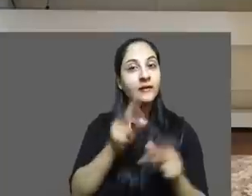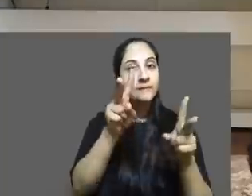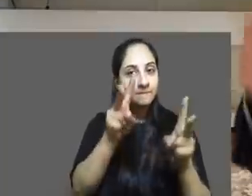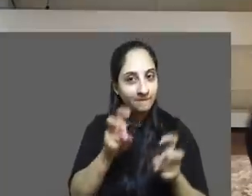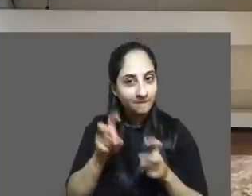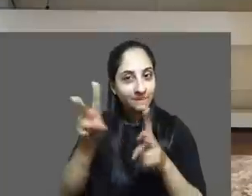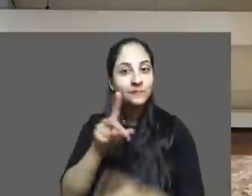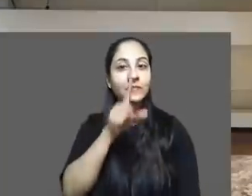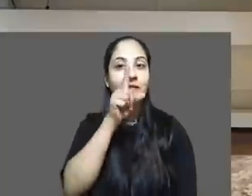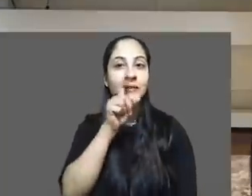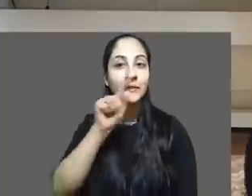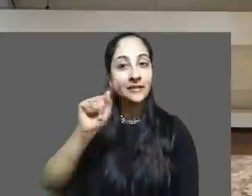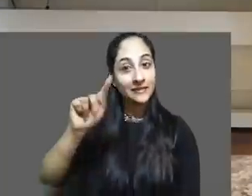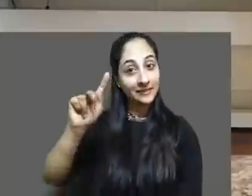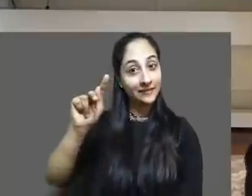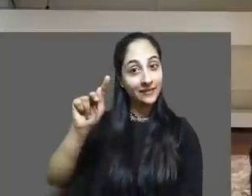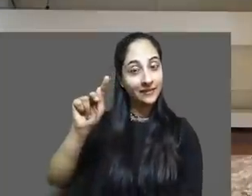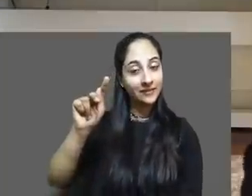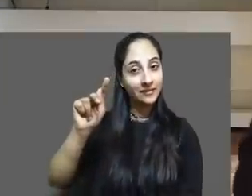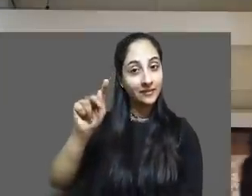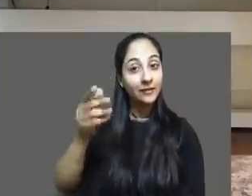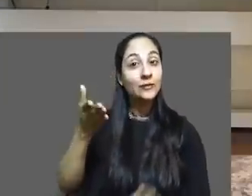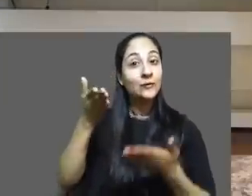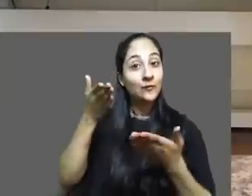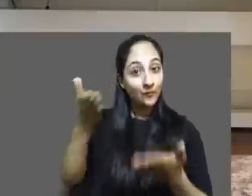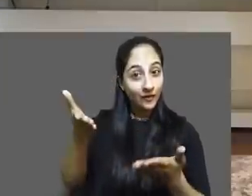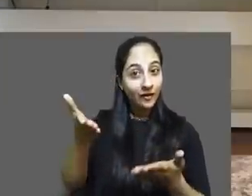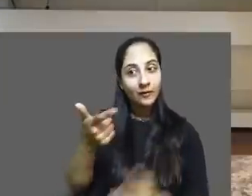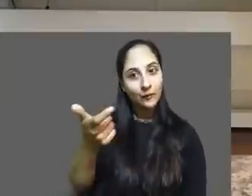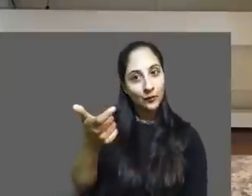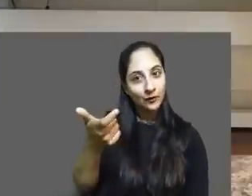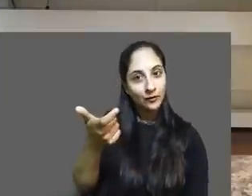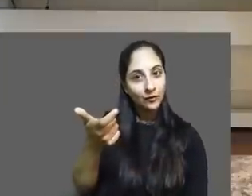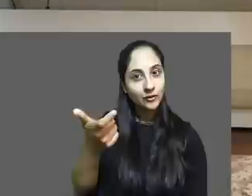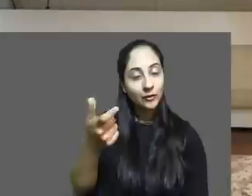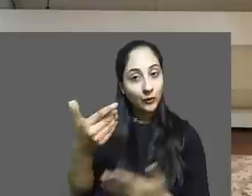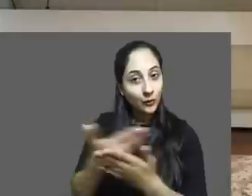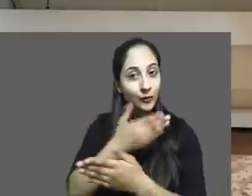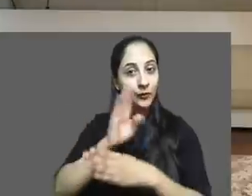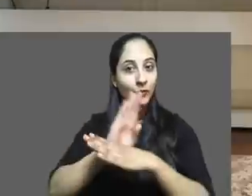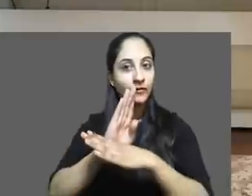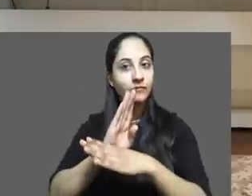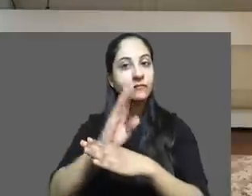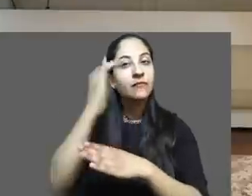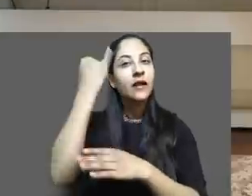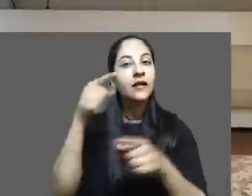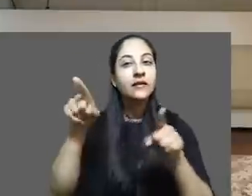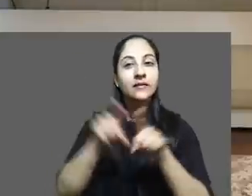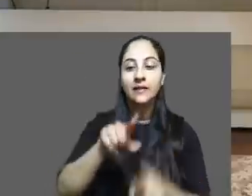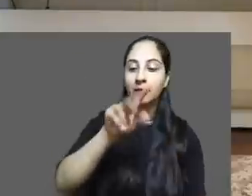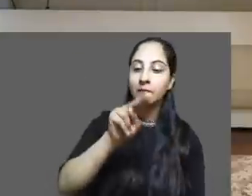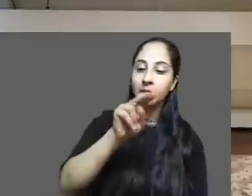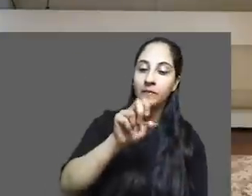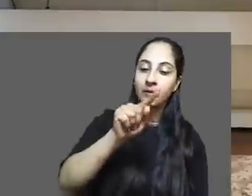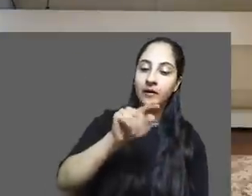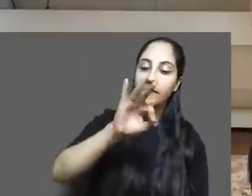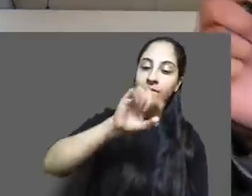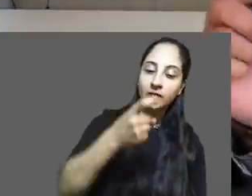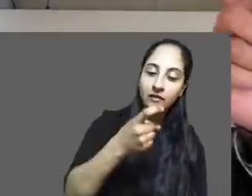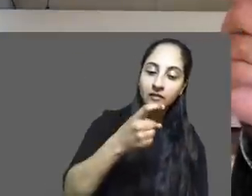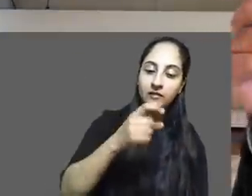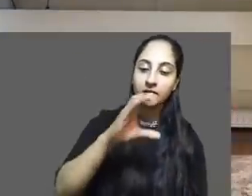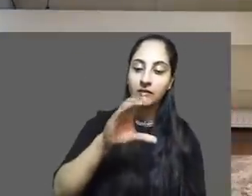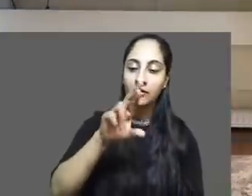Ismaili.tv, we actually have original content for you. Just like Netflix, cancel your subscription. Just like Crave, cancel that too. Apple